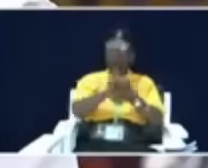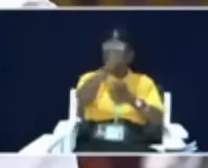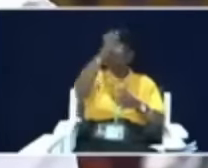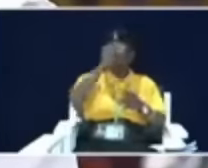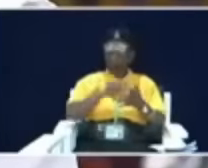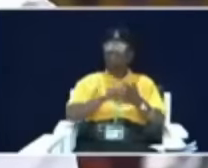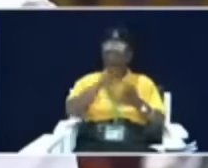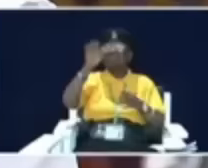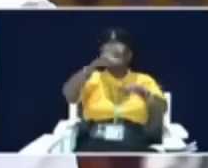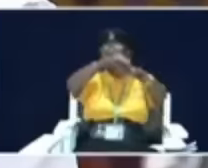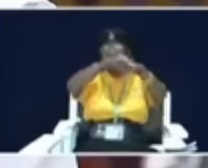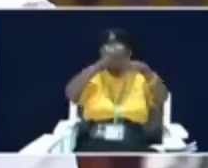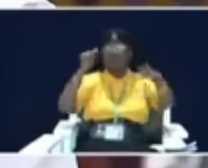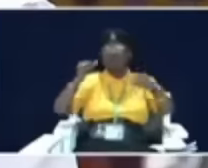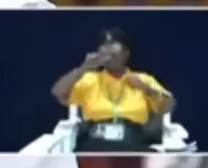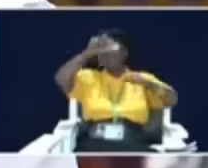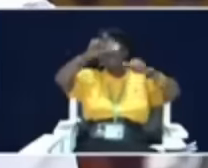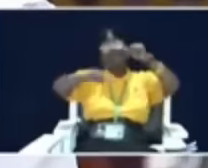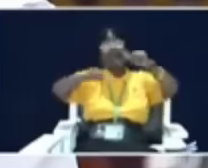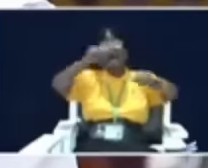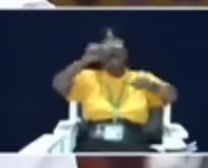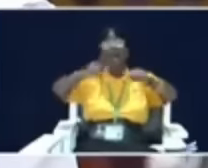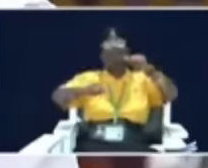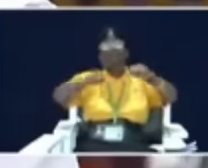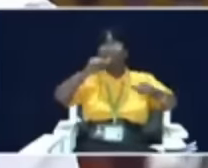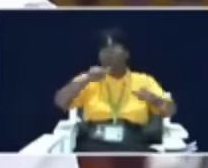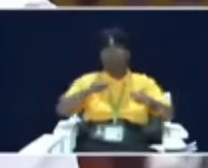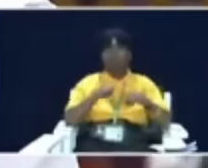It is called doubt.